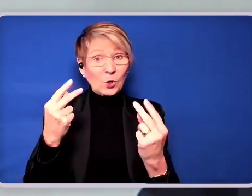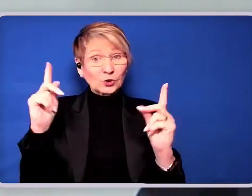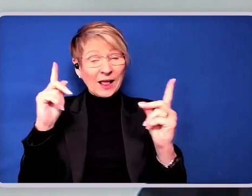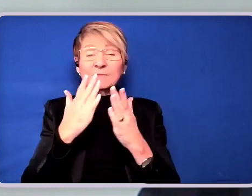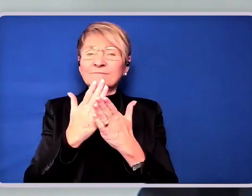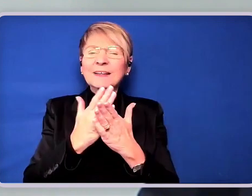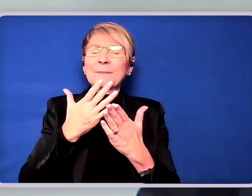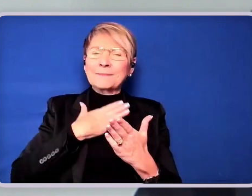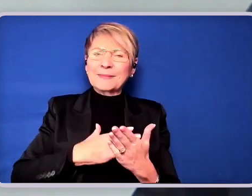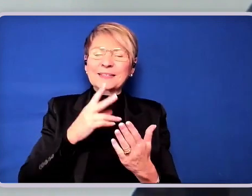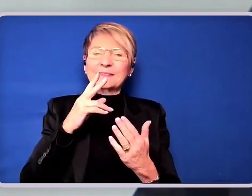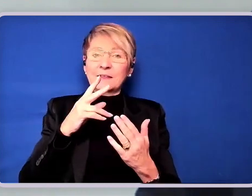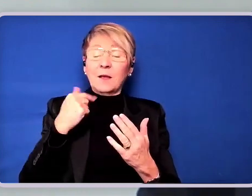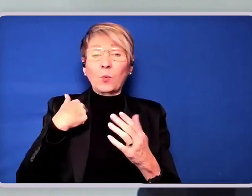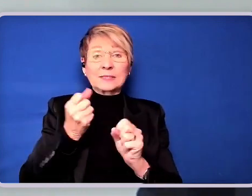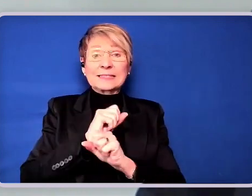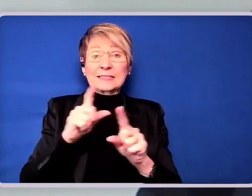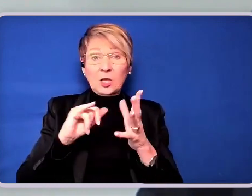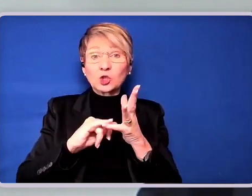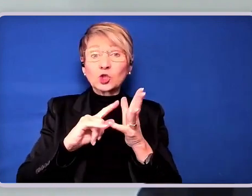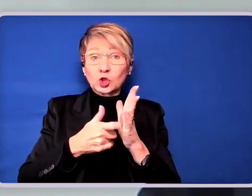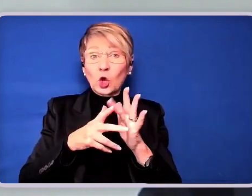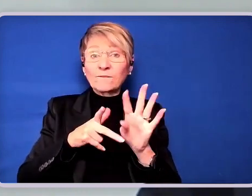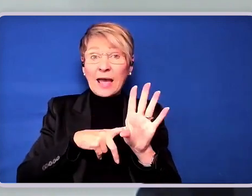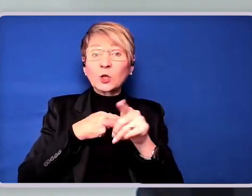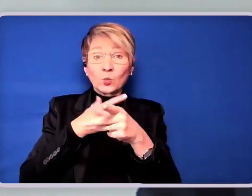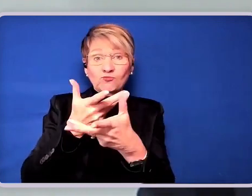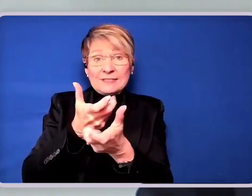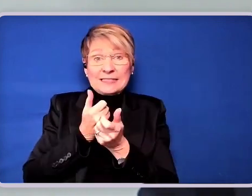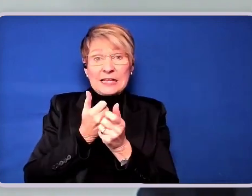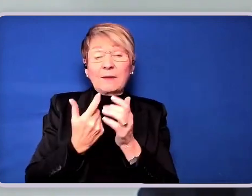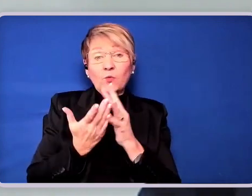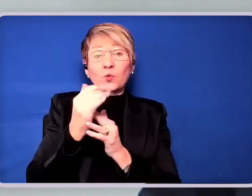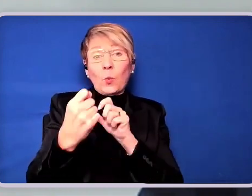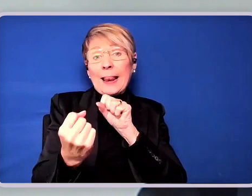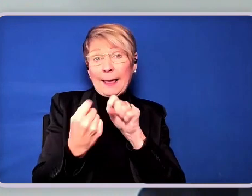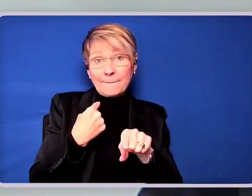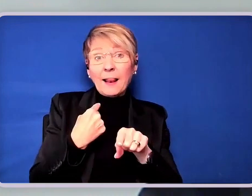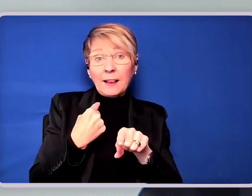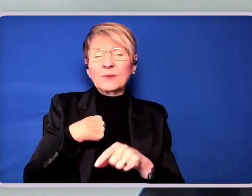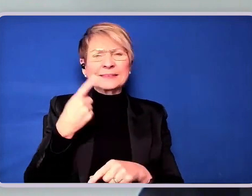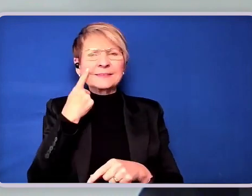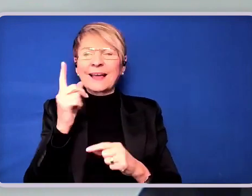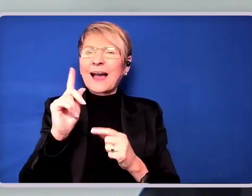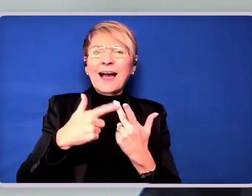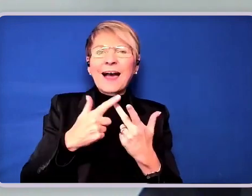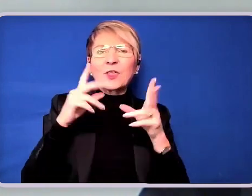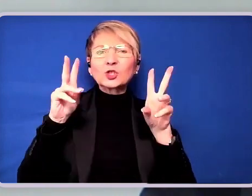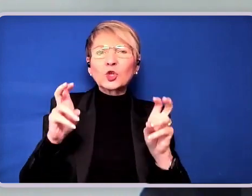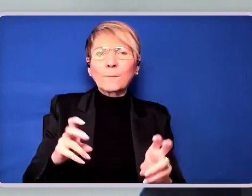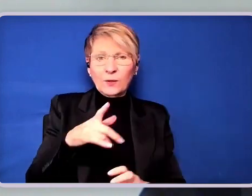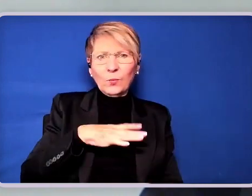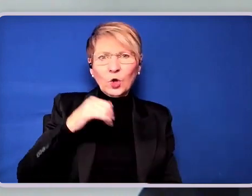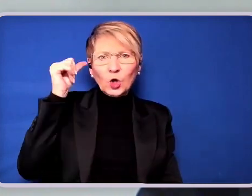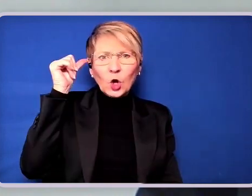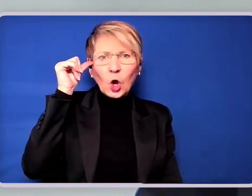for a survey that will make it into your inbox shortly after this session so we can see what other topics you want to learn about to advance your own